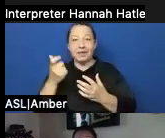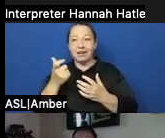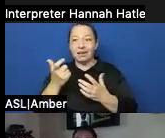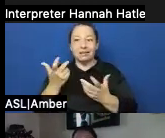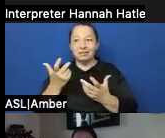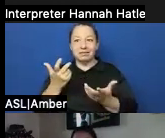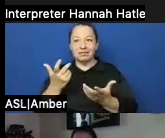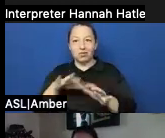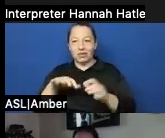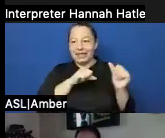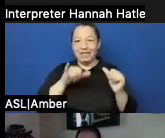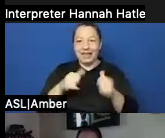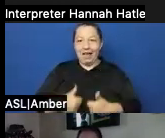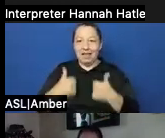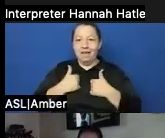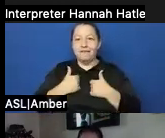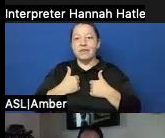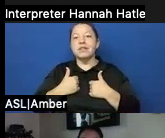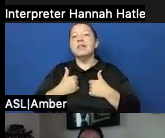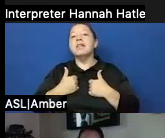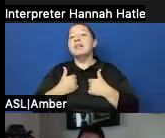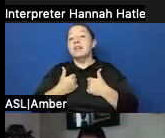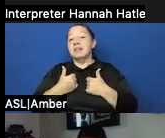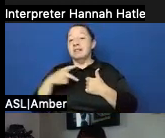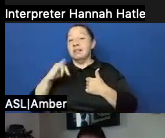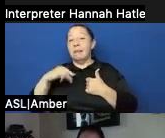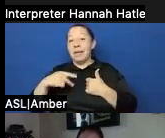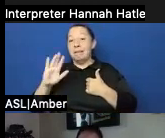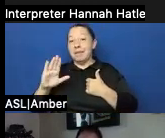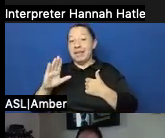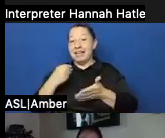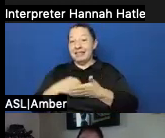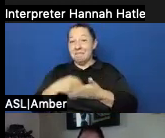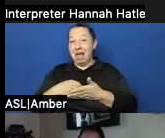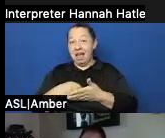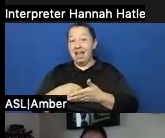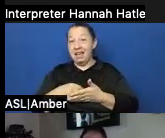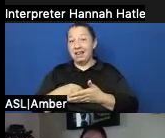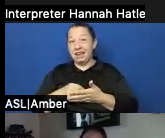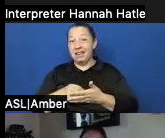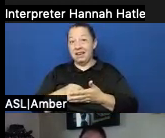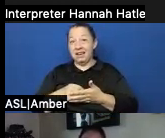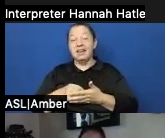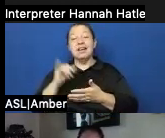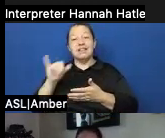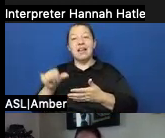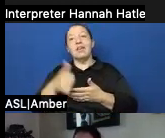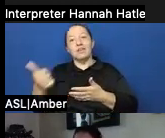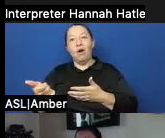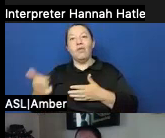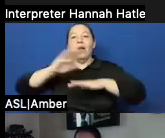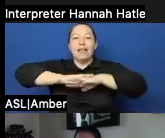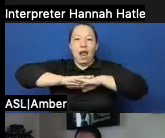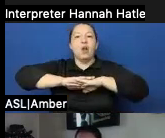it comes to a pimp's coin and his paper, that is another layer in addition to domestic